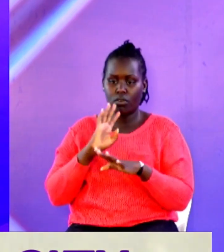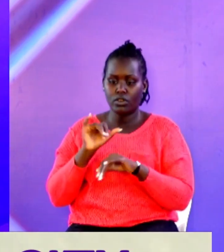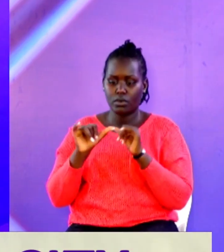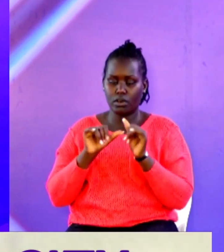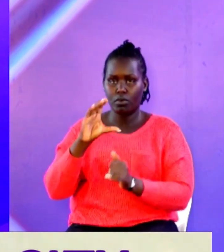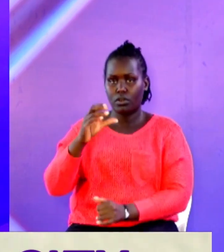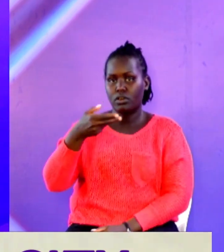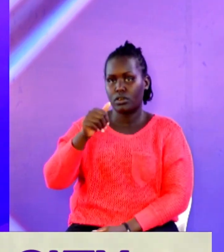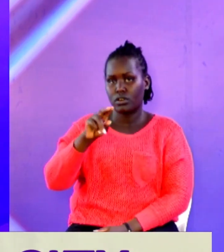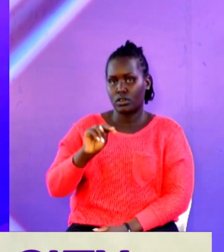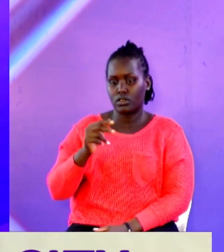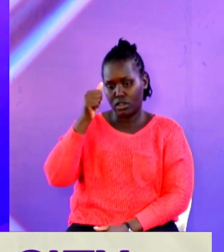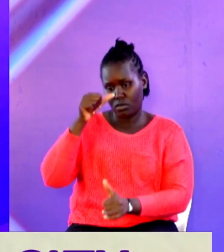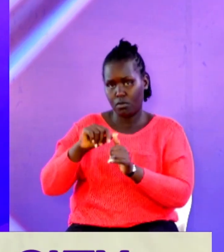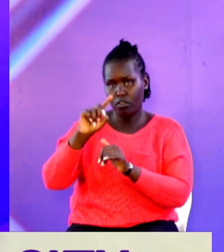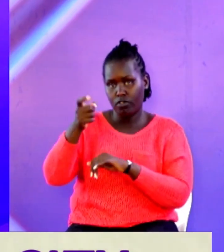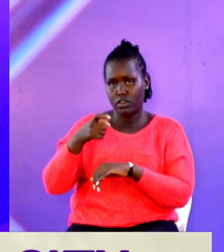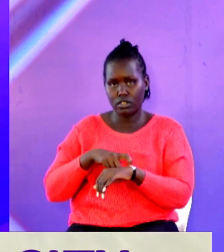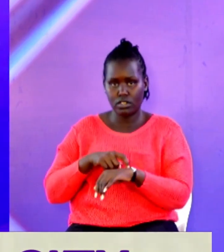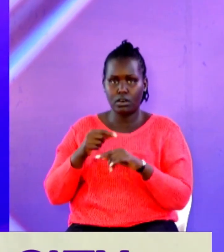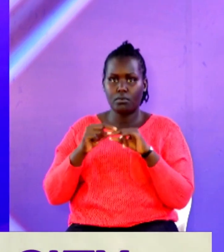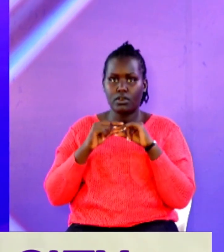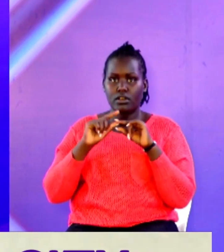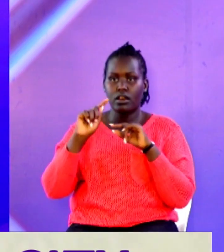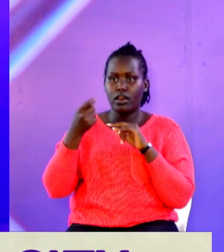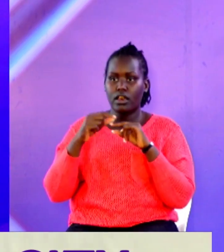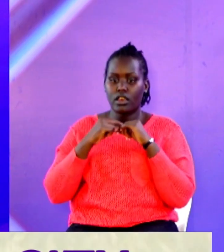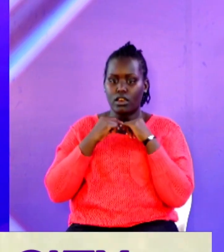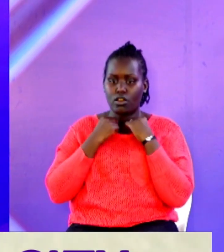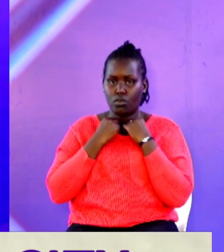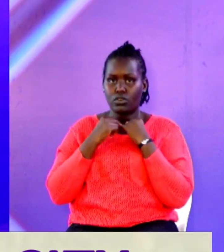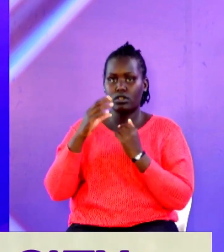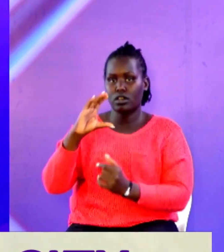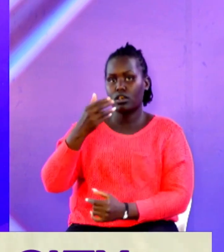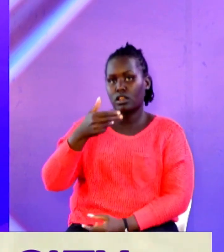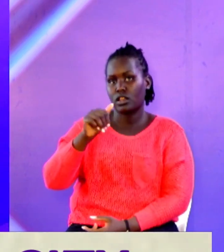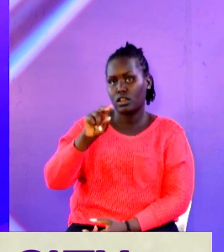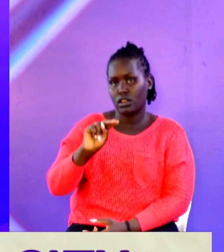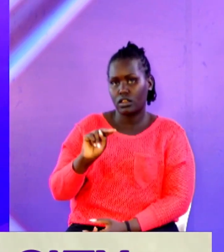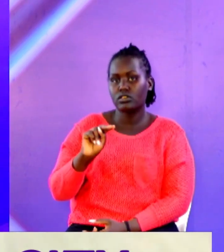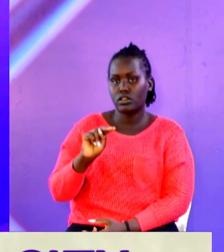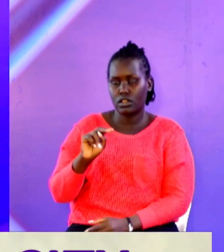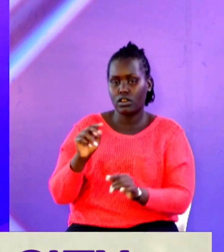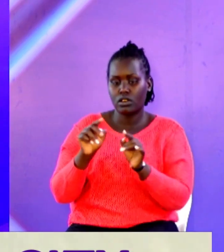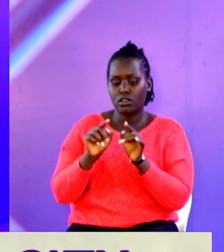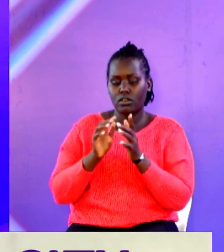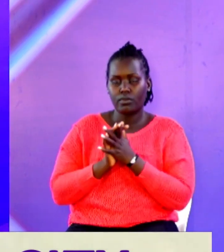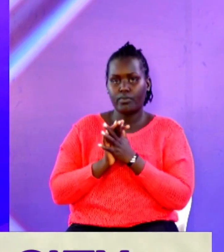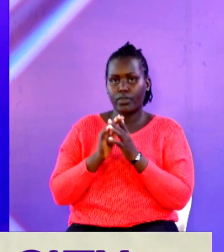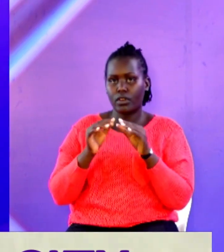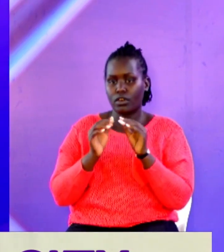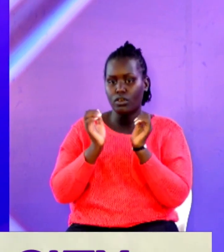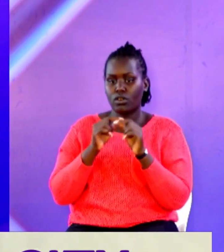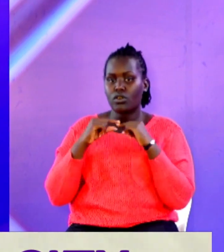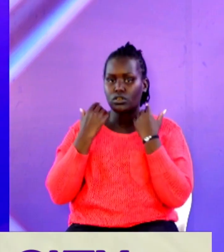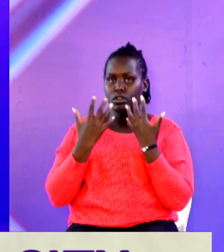CHAN, remember it is our first time as Kenyans hosting this CHAN. It is hosted at Kasarani